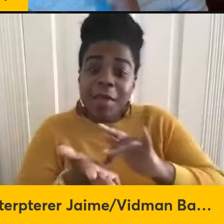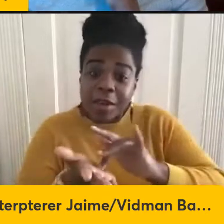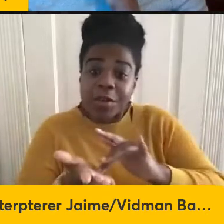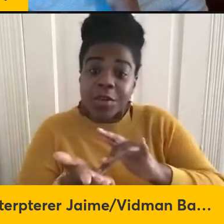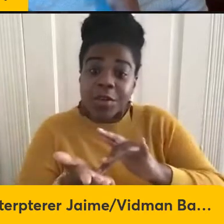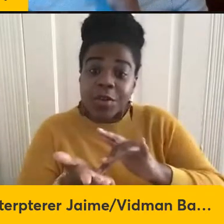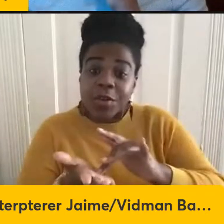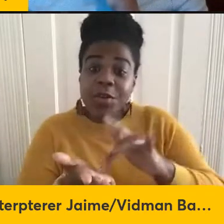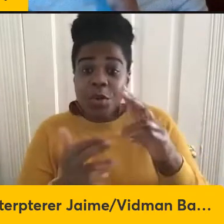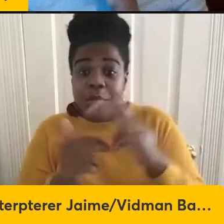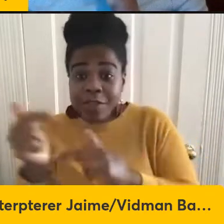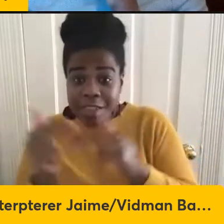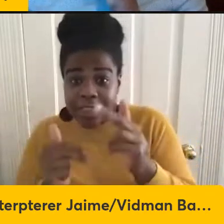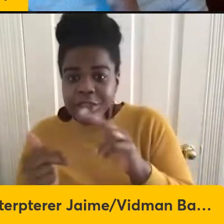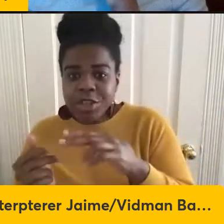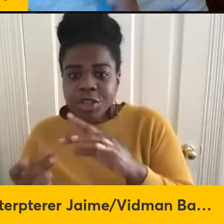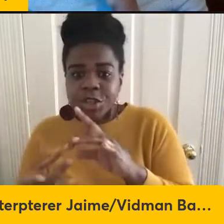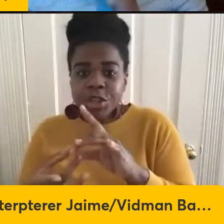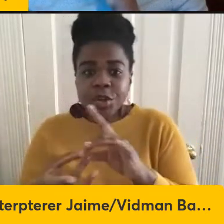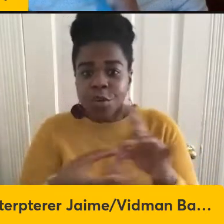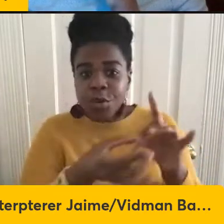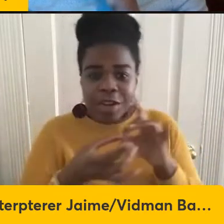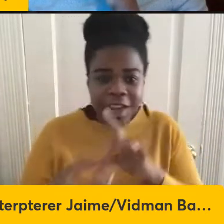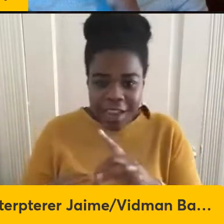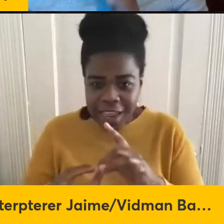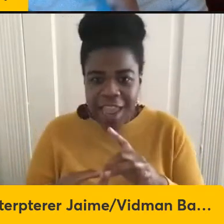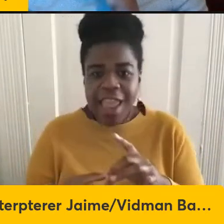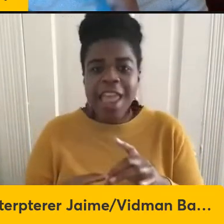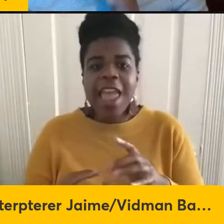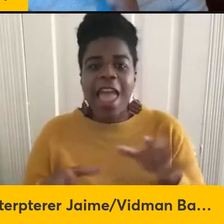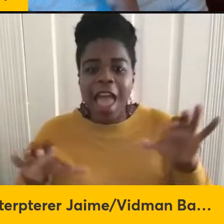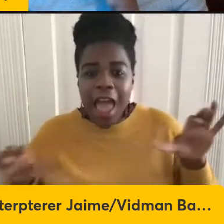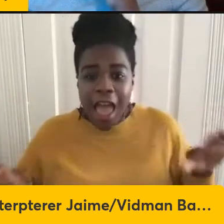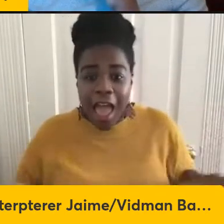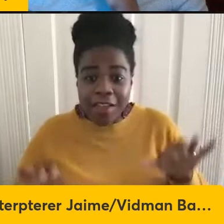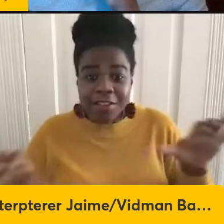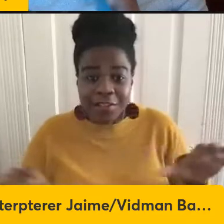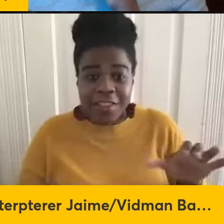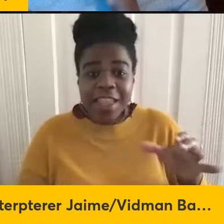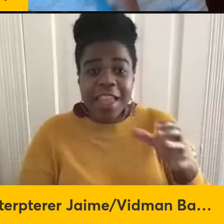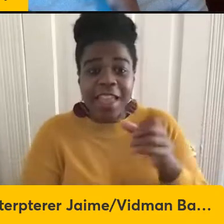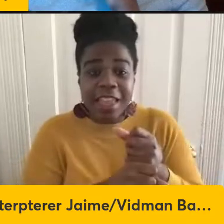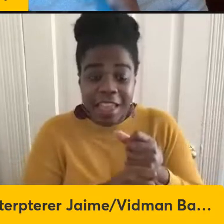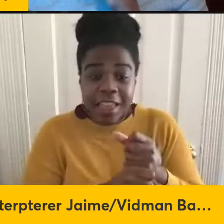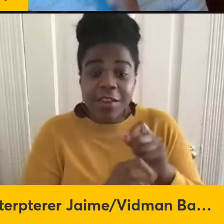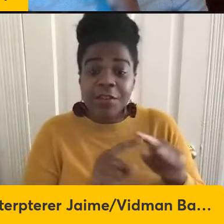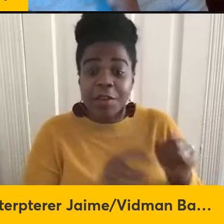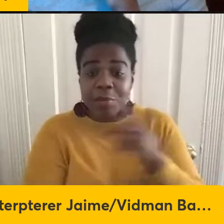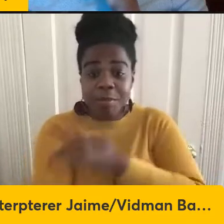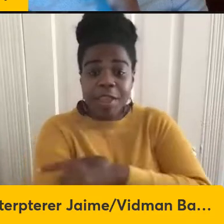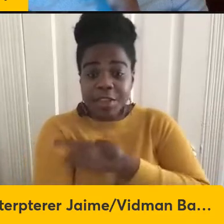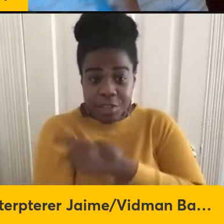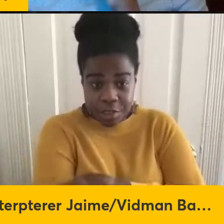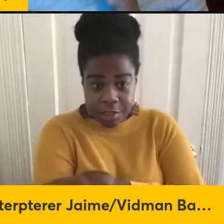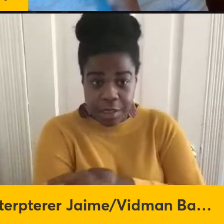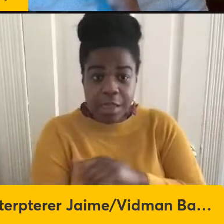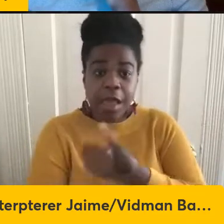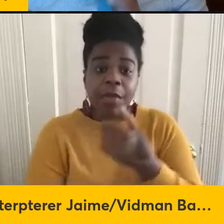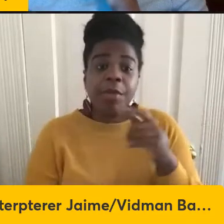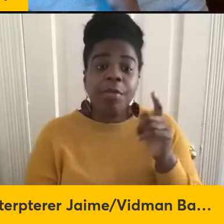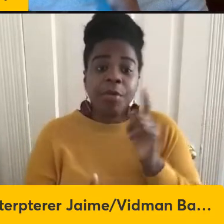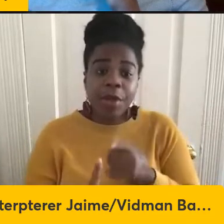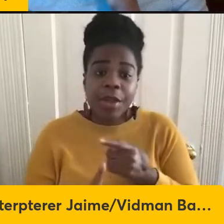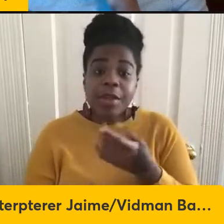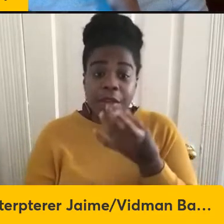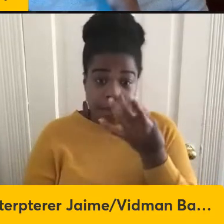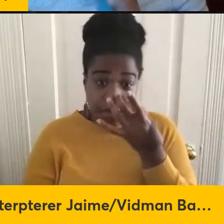actively trying to get the information and the lived experience from the patients. And then the other point I was going to say, it was just really